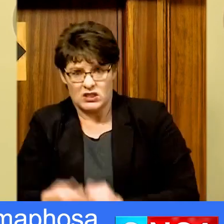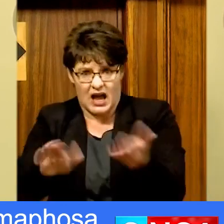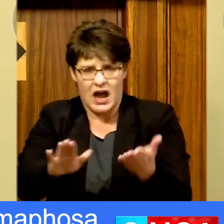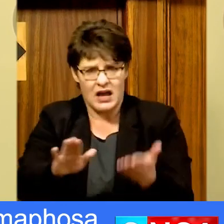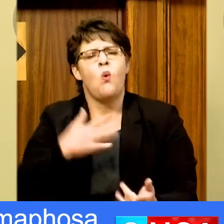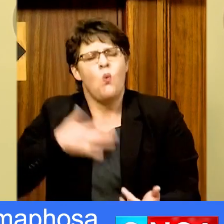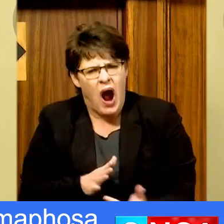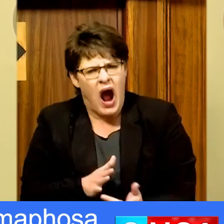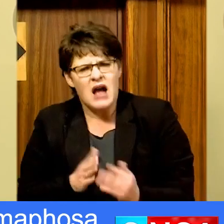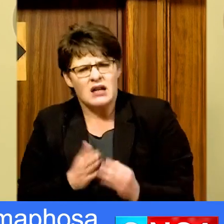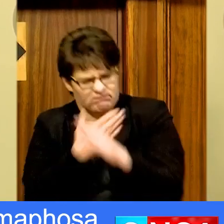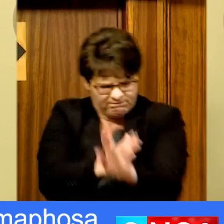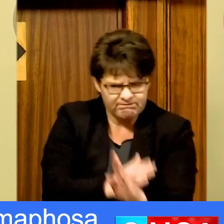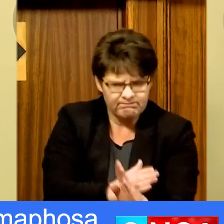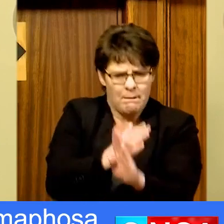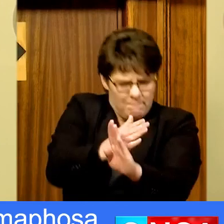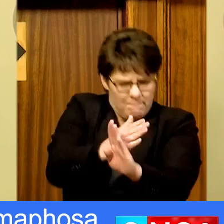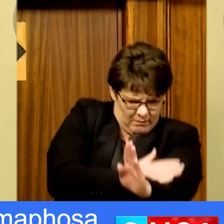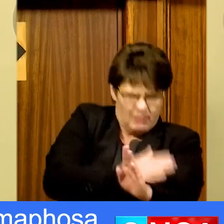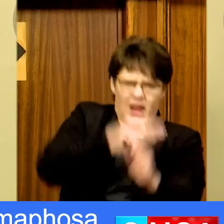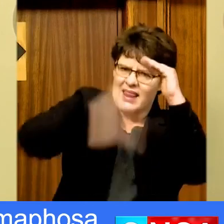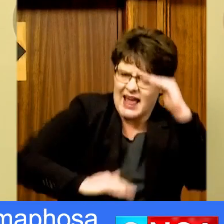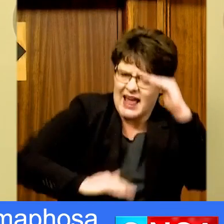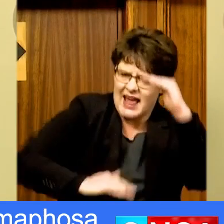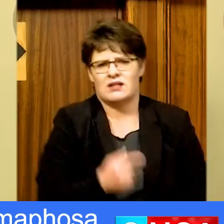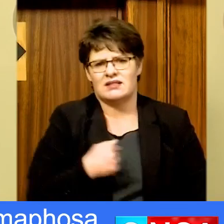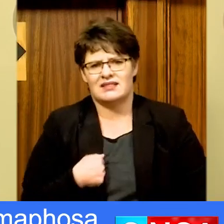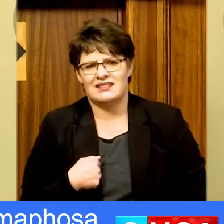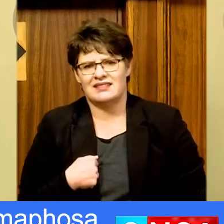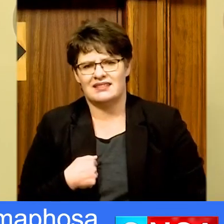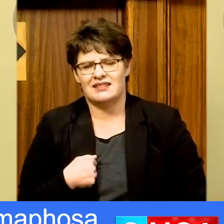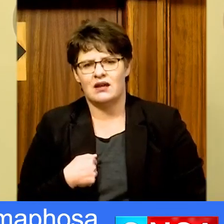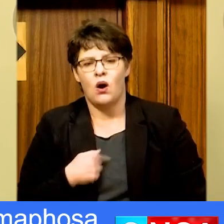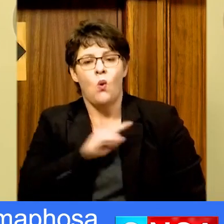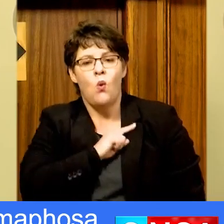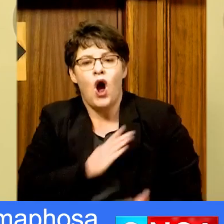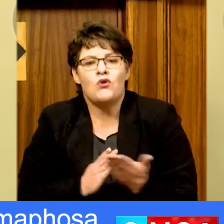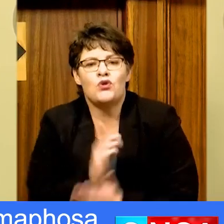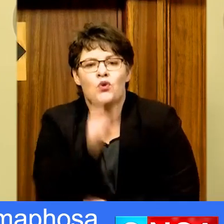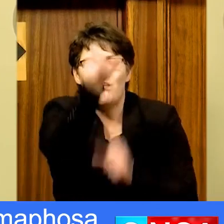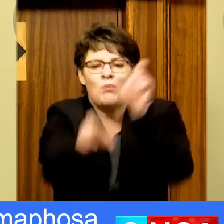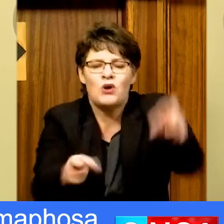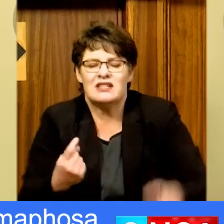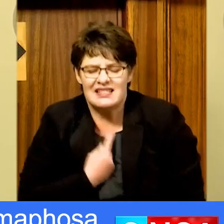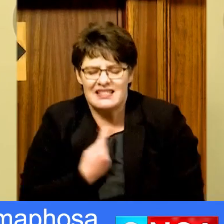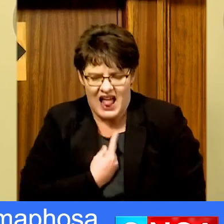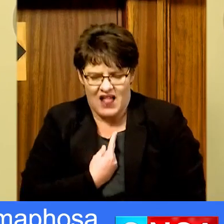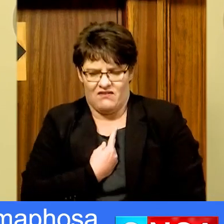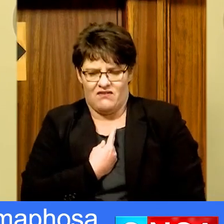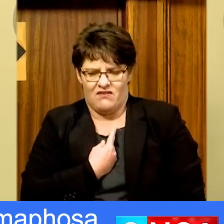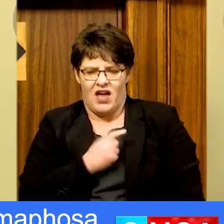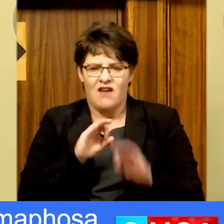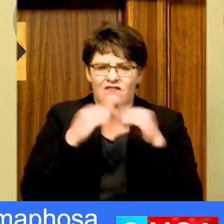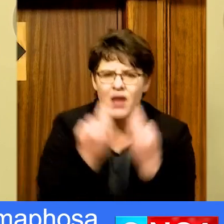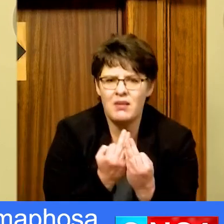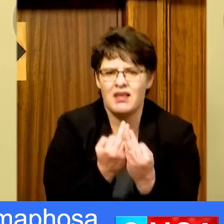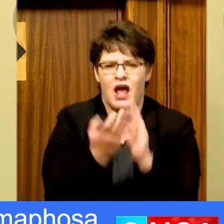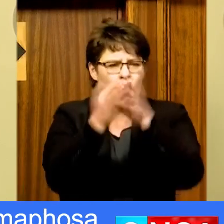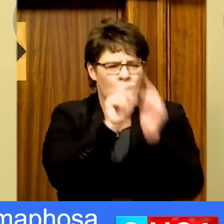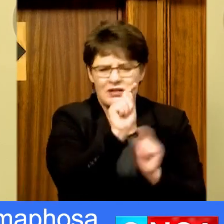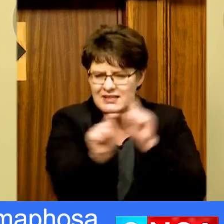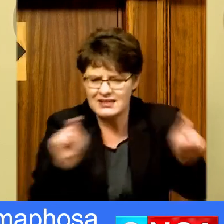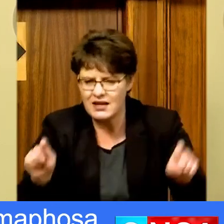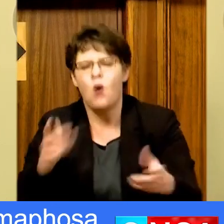through our own actions as individuals, as families, as communities.